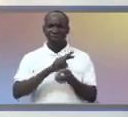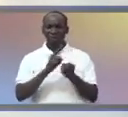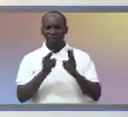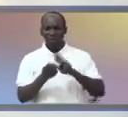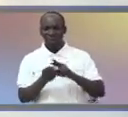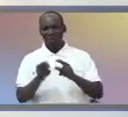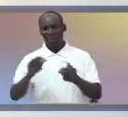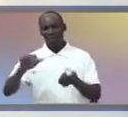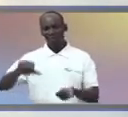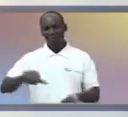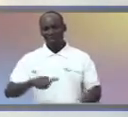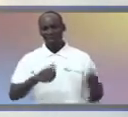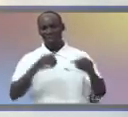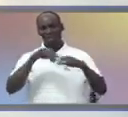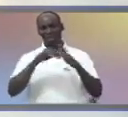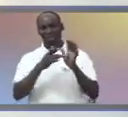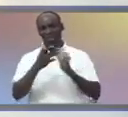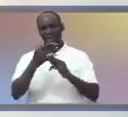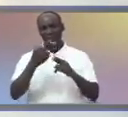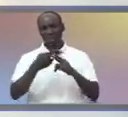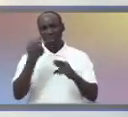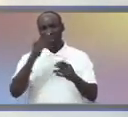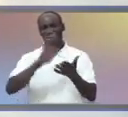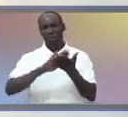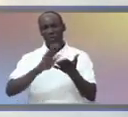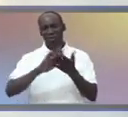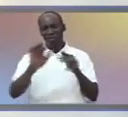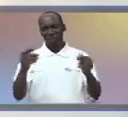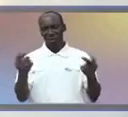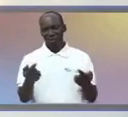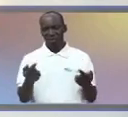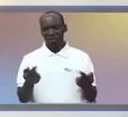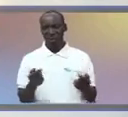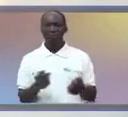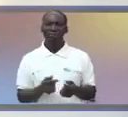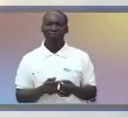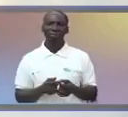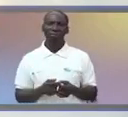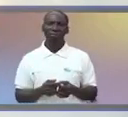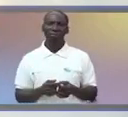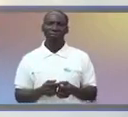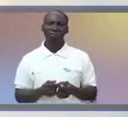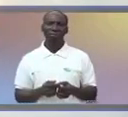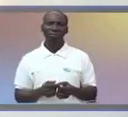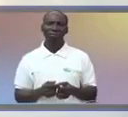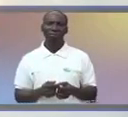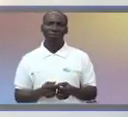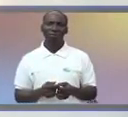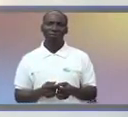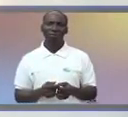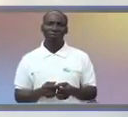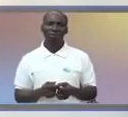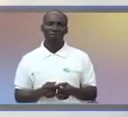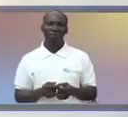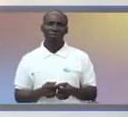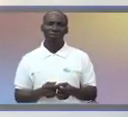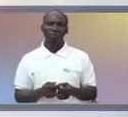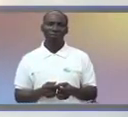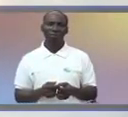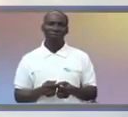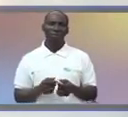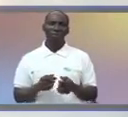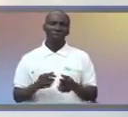ɛma mo wɔ ne fafiri na ɔmo kɔɔ sɛ ɔmo mmɔ asu no obiara nso yɛbɛbisa no ama na ayɛ pɛ mu ka sɛ ɔgye di sɛ yesu kristo yɛ nyankopɔn